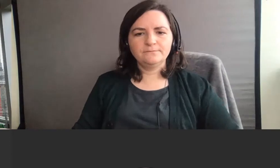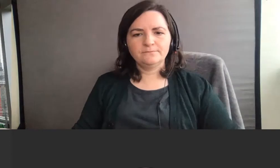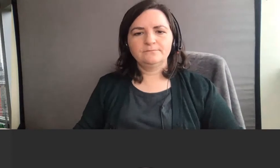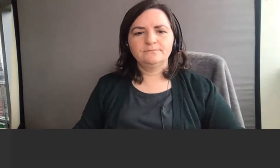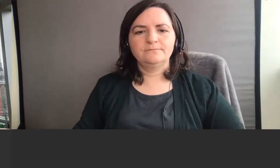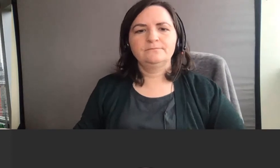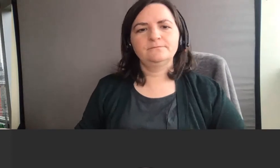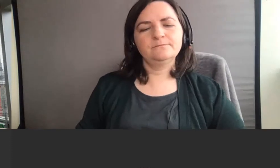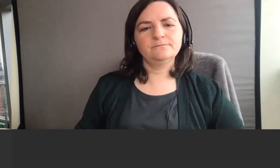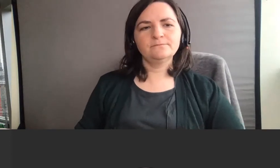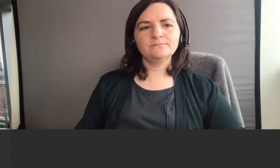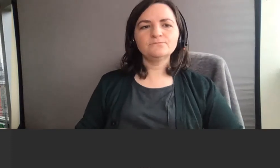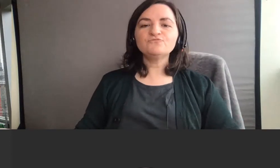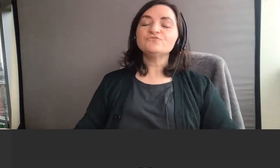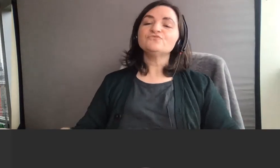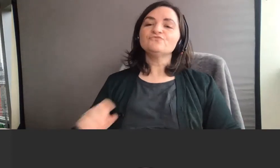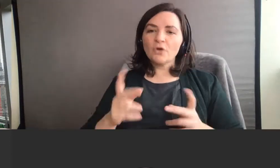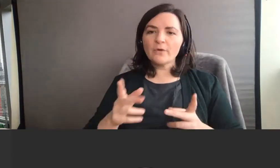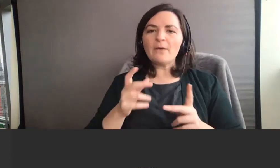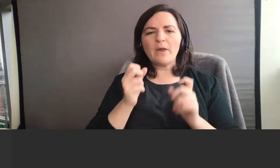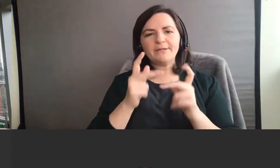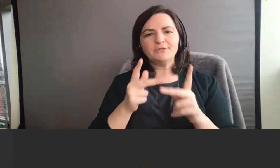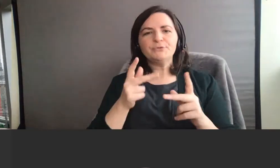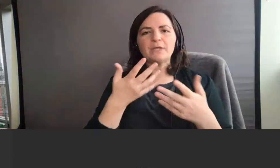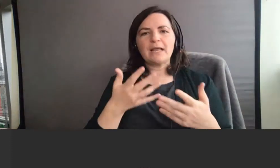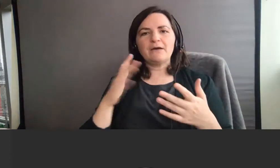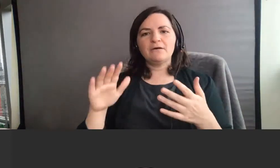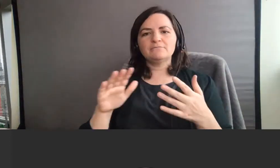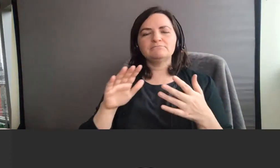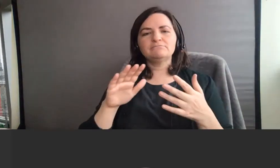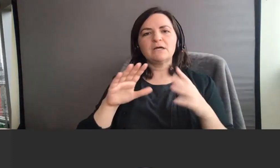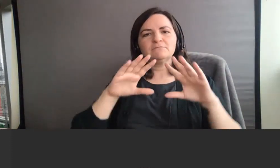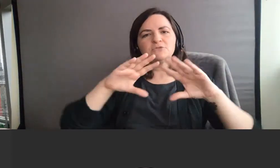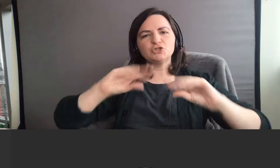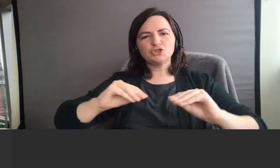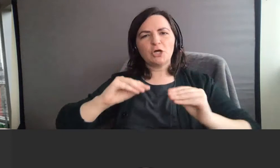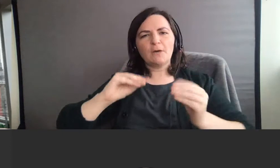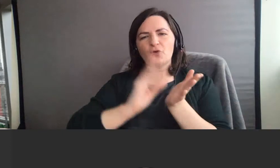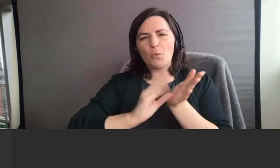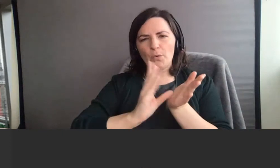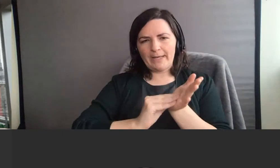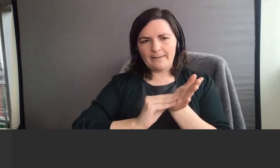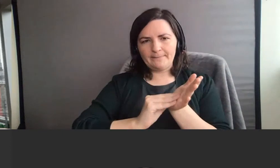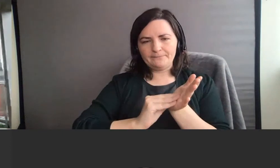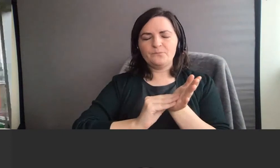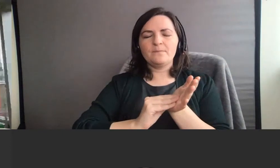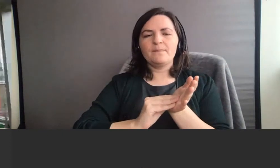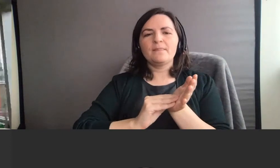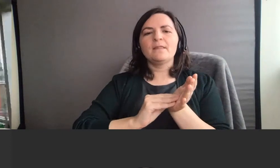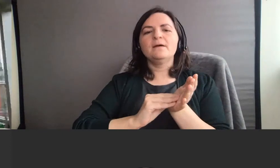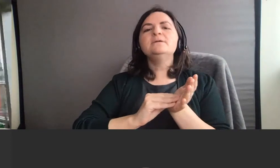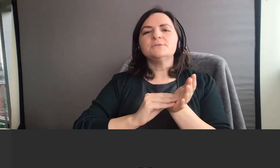Good. So what I'll do at the end of this, I'm going to stop the video recording now. I'm going to have